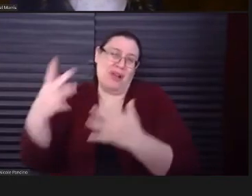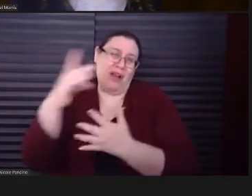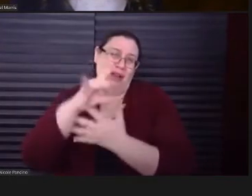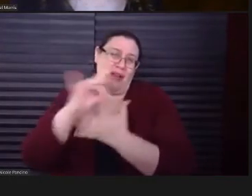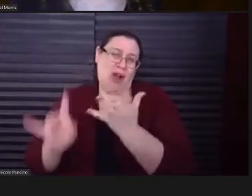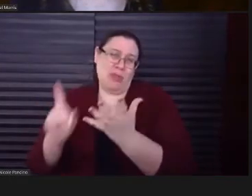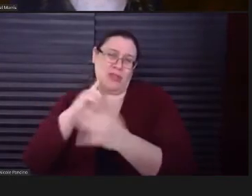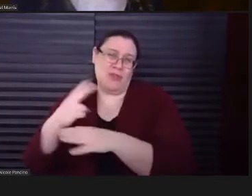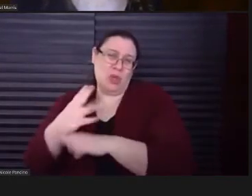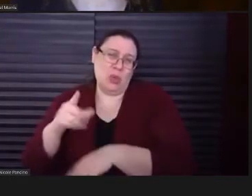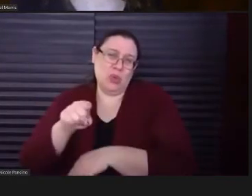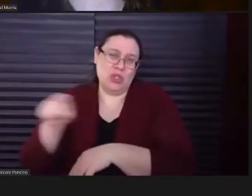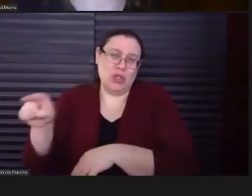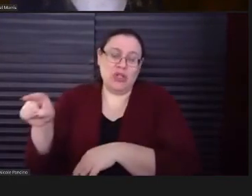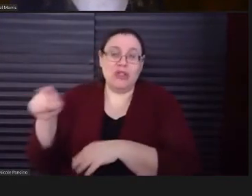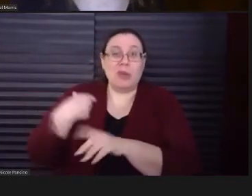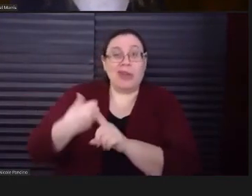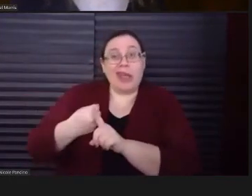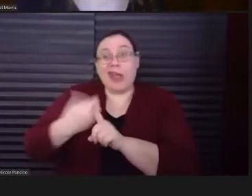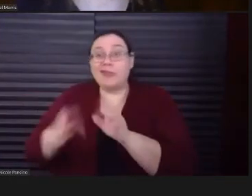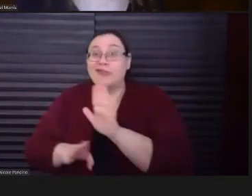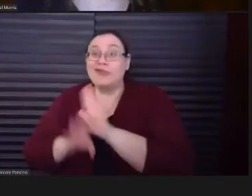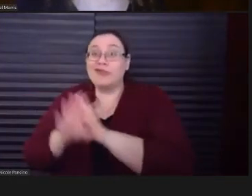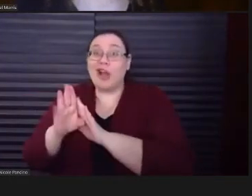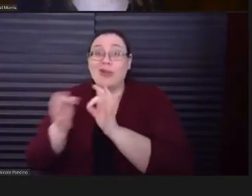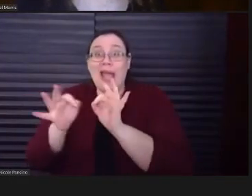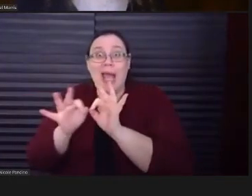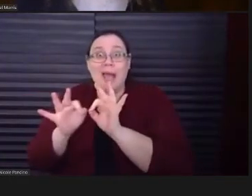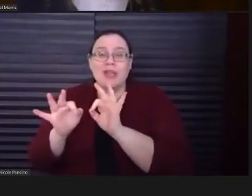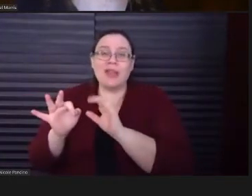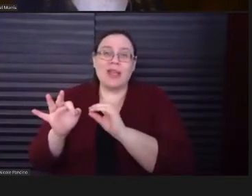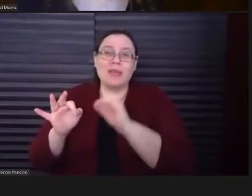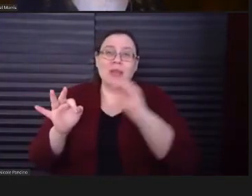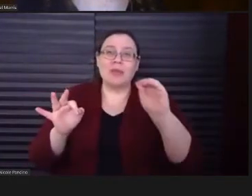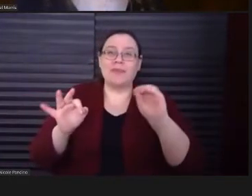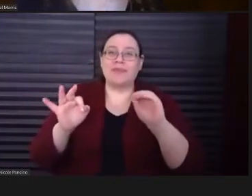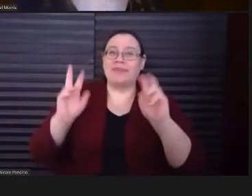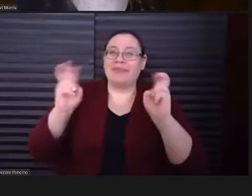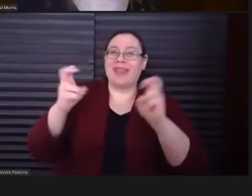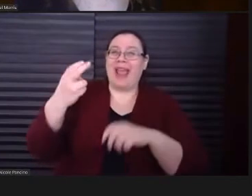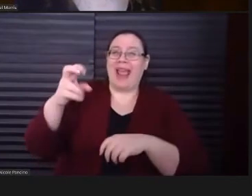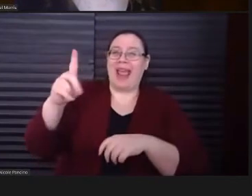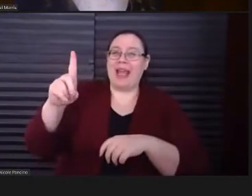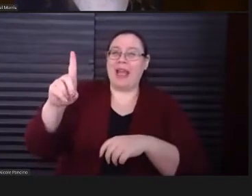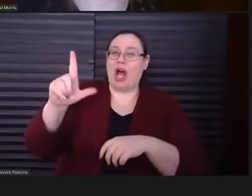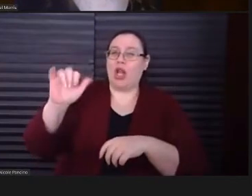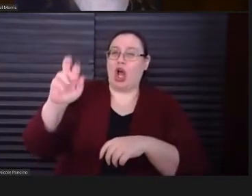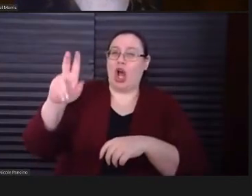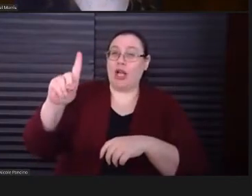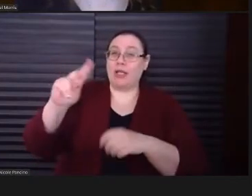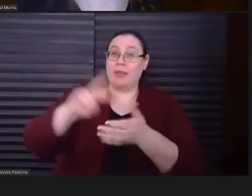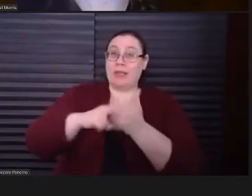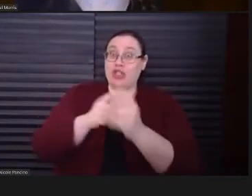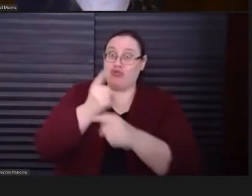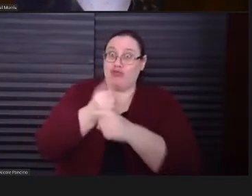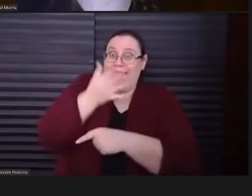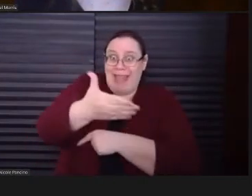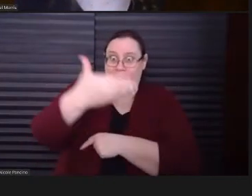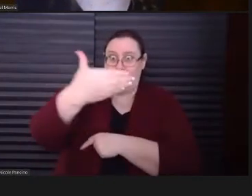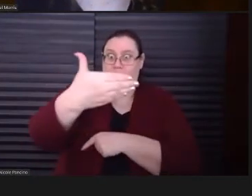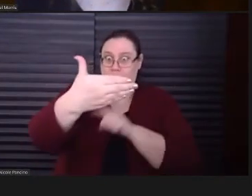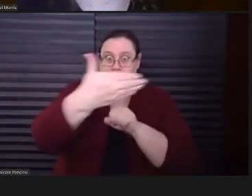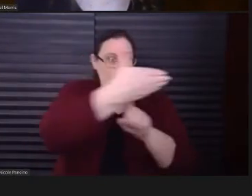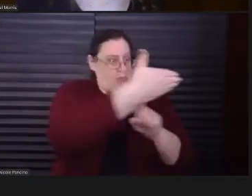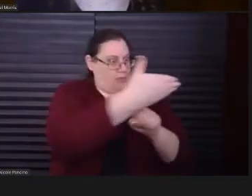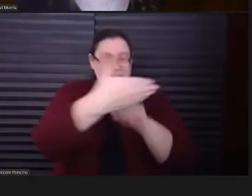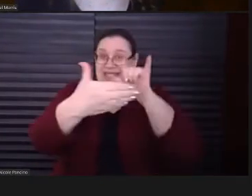We can grow captions. We can place them what we call headlocked. They're always right in front of you, or maybe they're not. Maybe as you move your head around, you'll